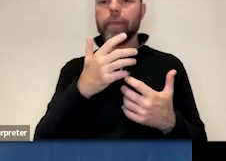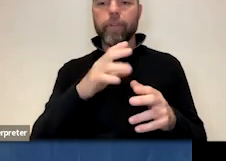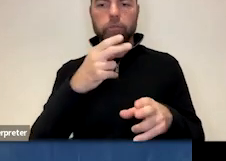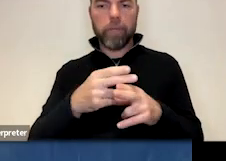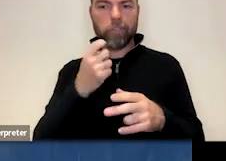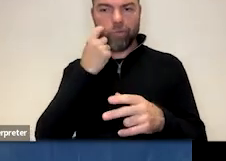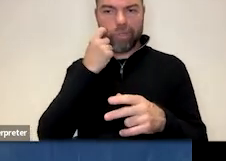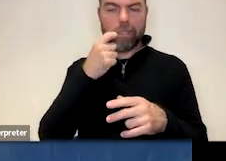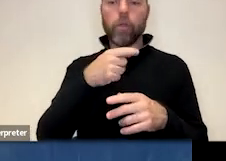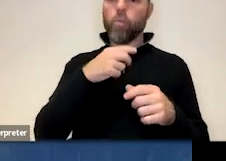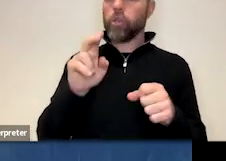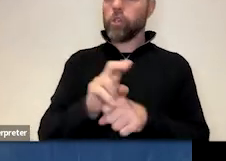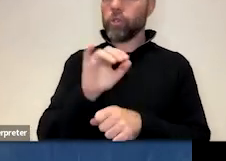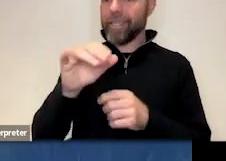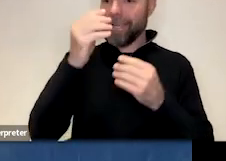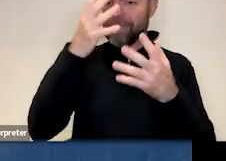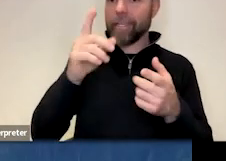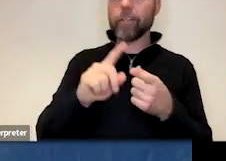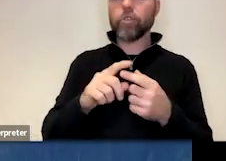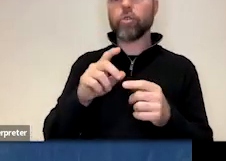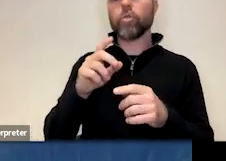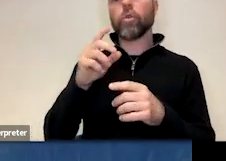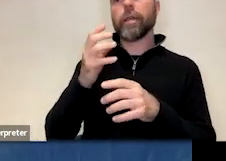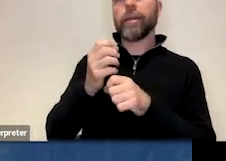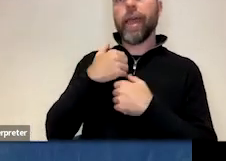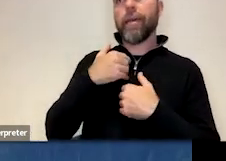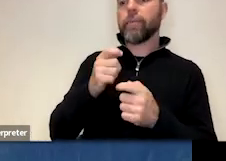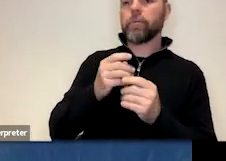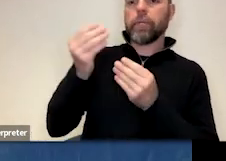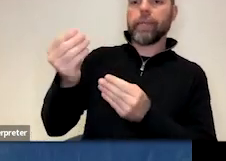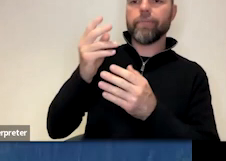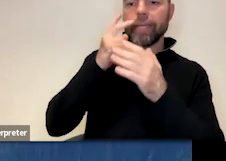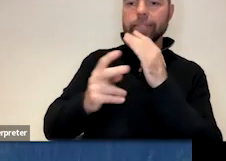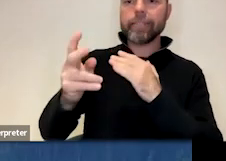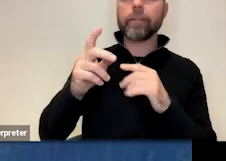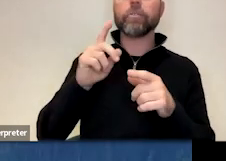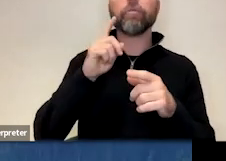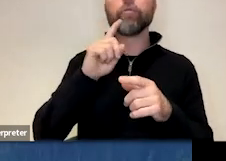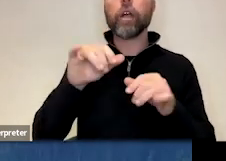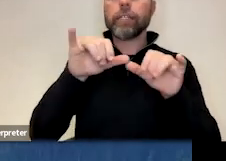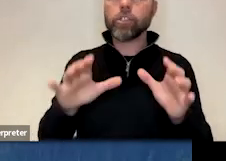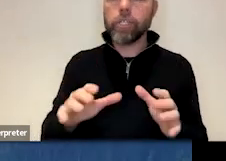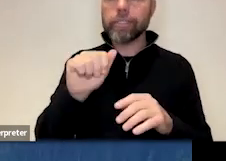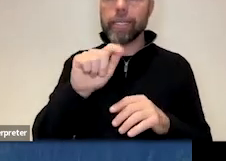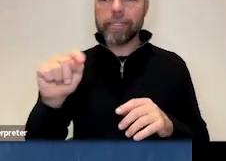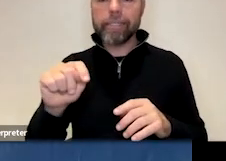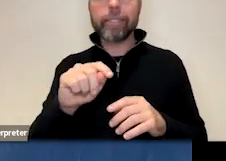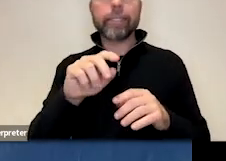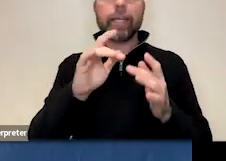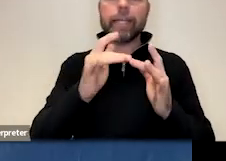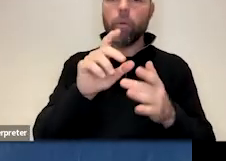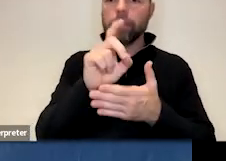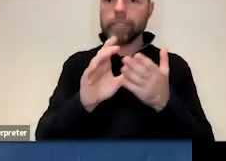And we use that data to deliver insights to AT&T engineers and network designers who are working to